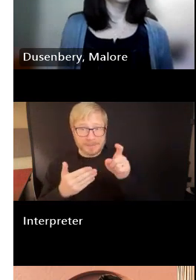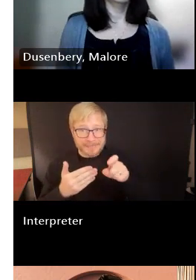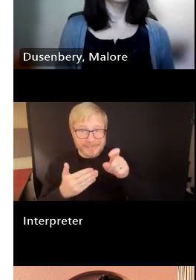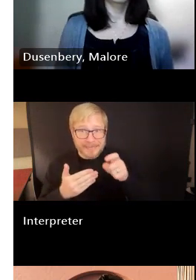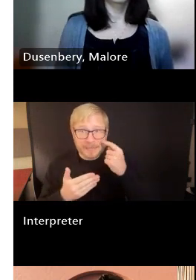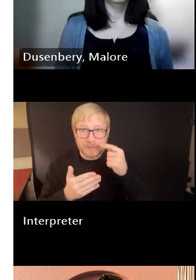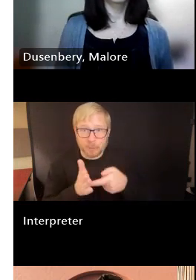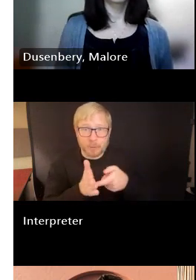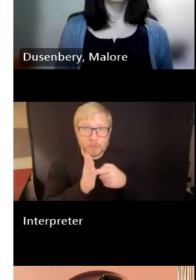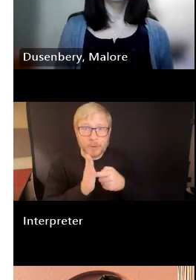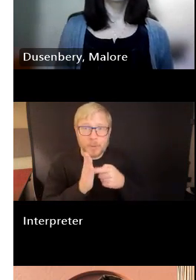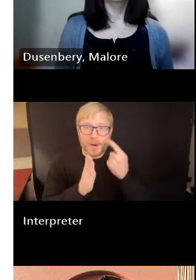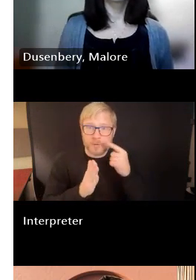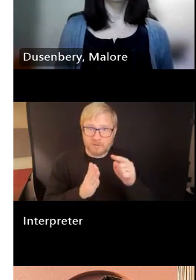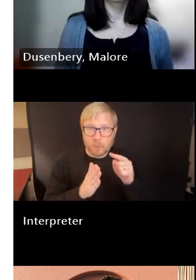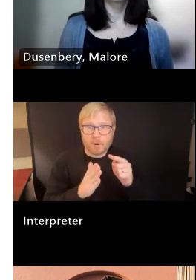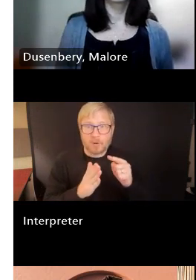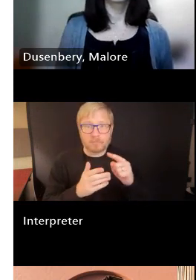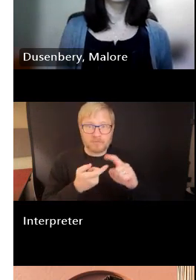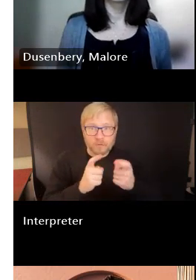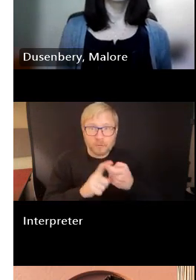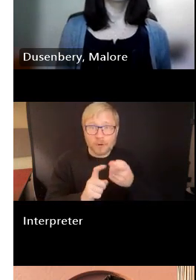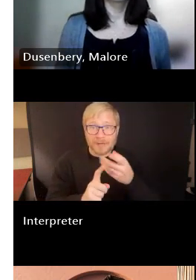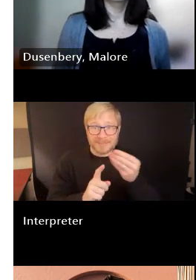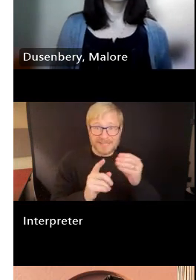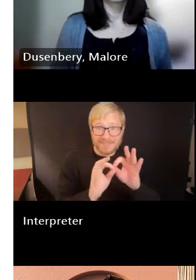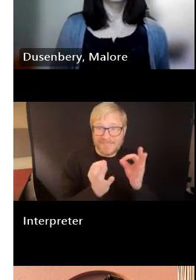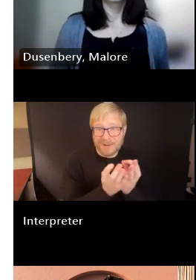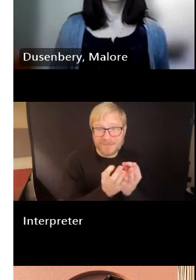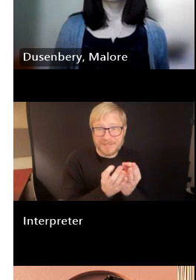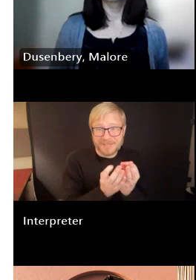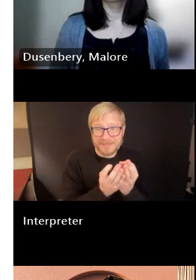they don't have. And so then